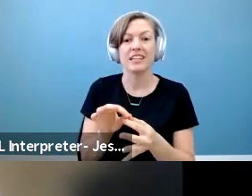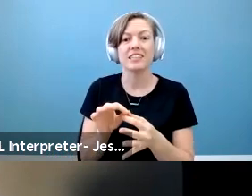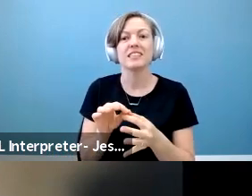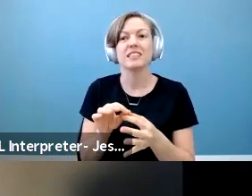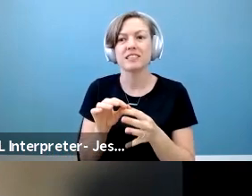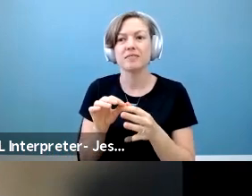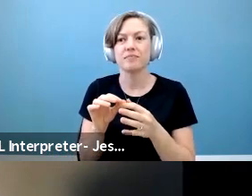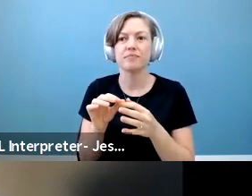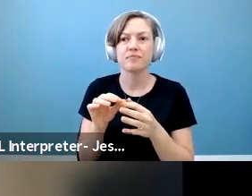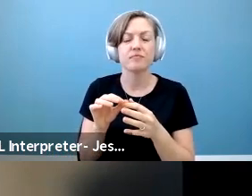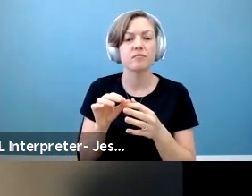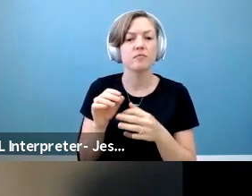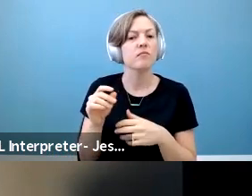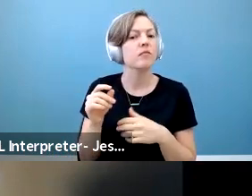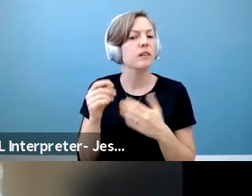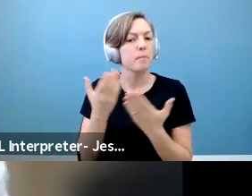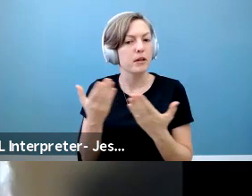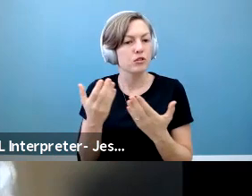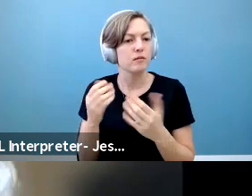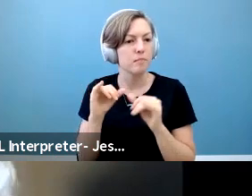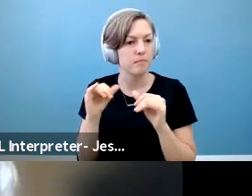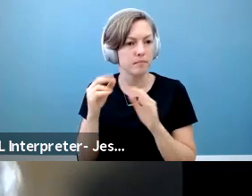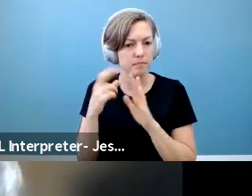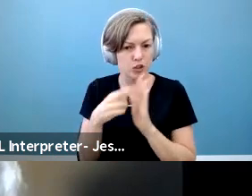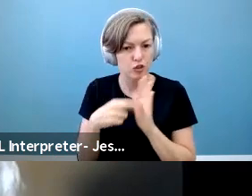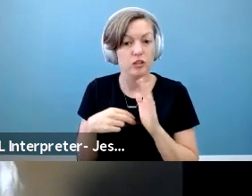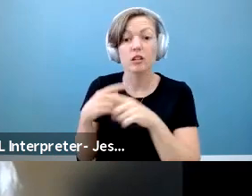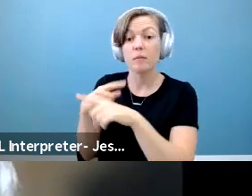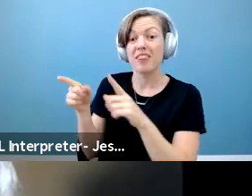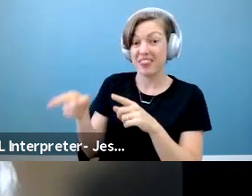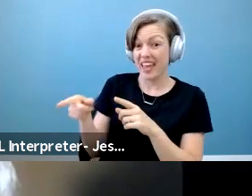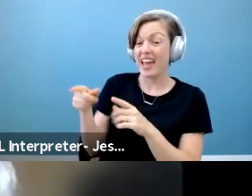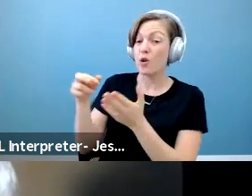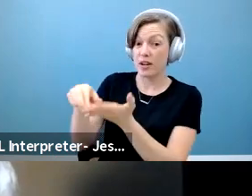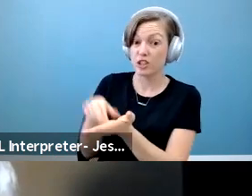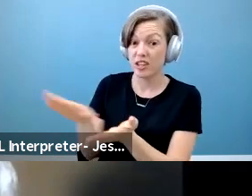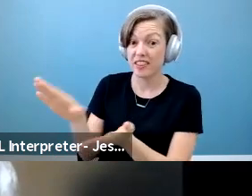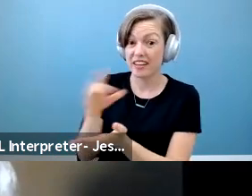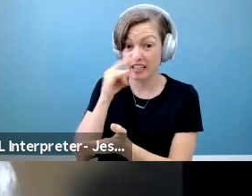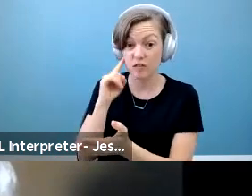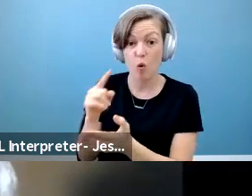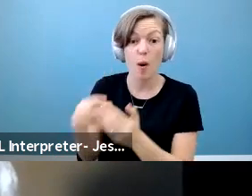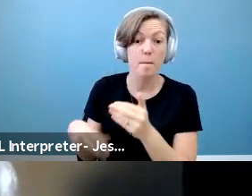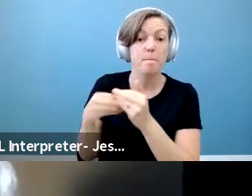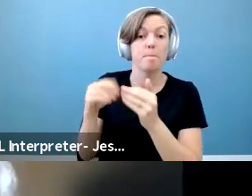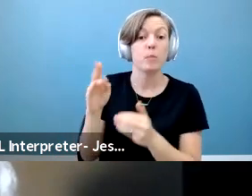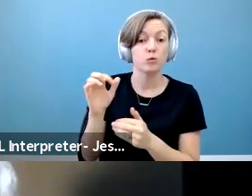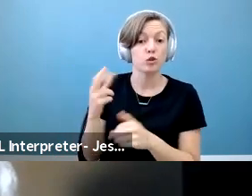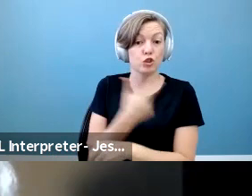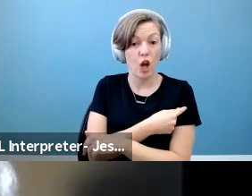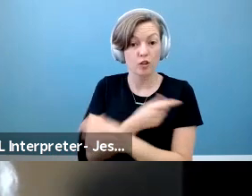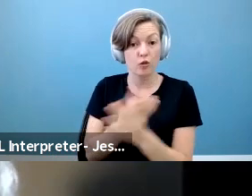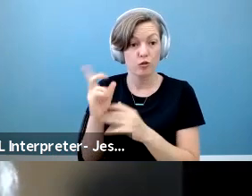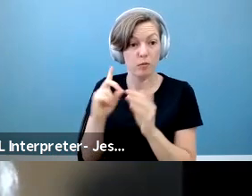What happened most recently is when they went to register their kids and themselves for booster shots through the Department of Health, there was